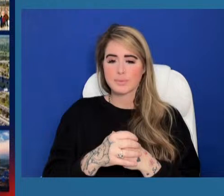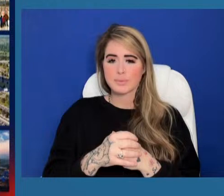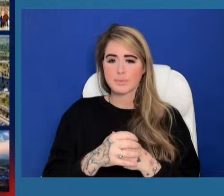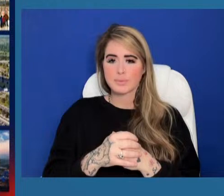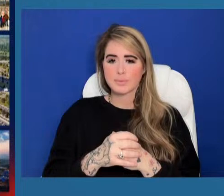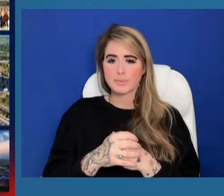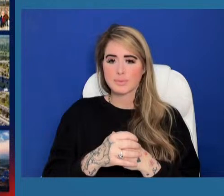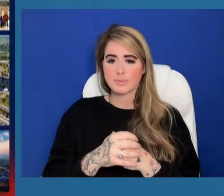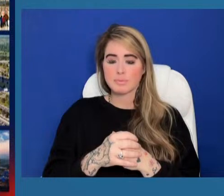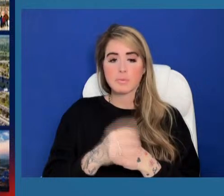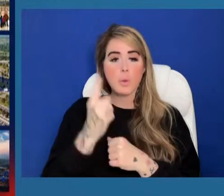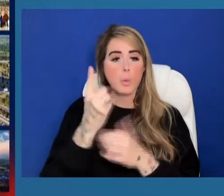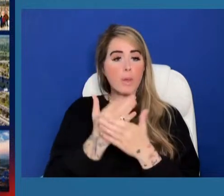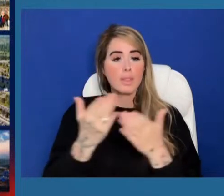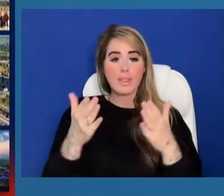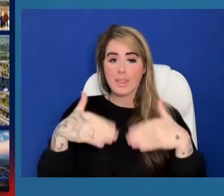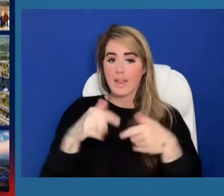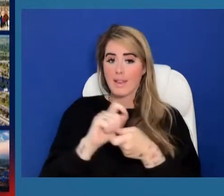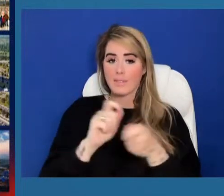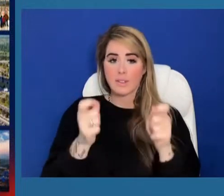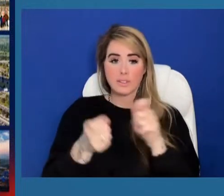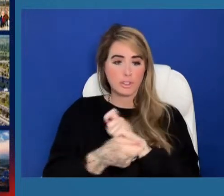One thing that hasn't changed,